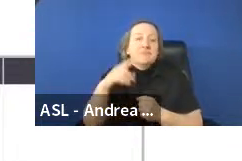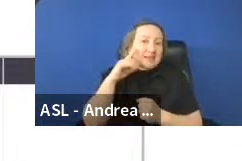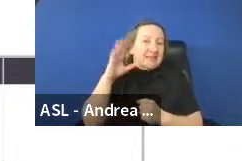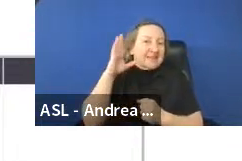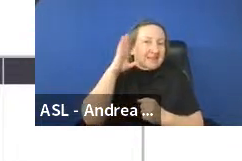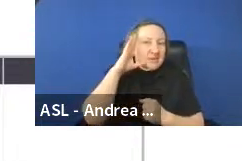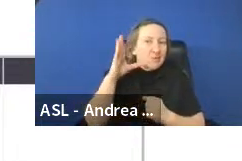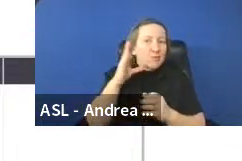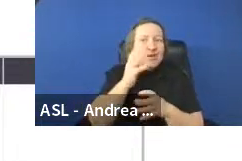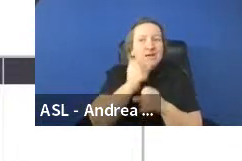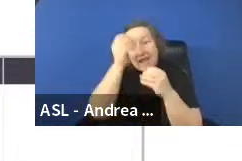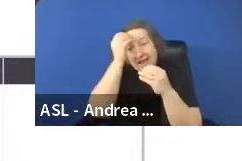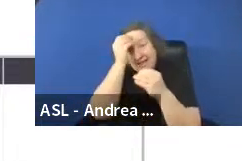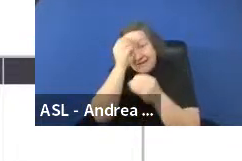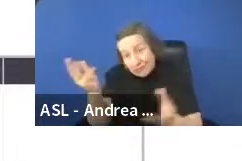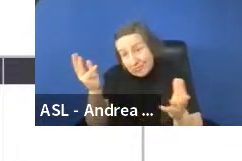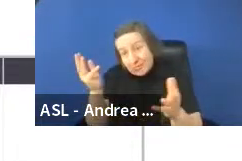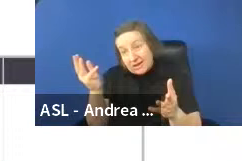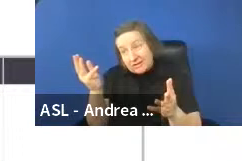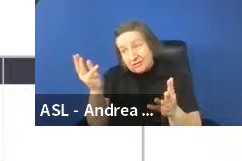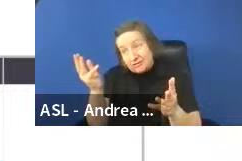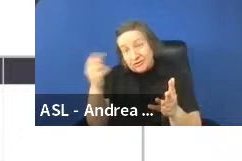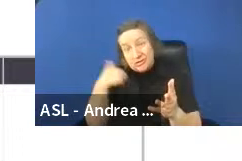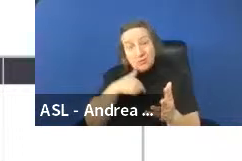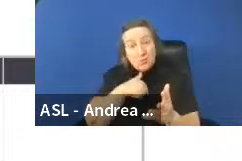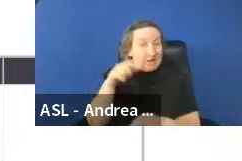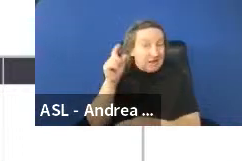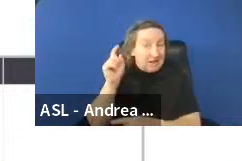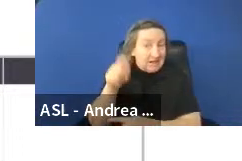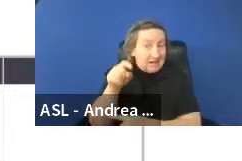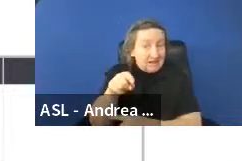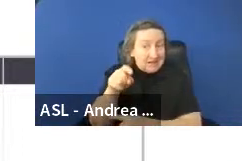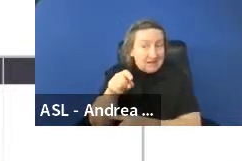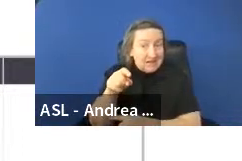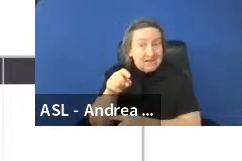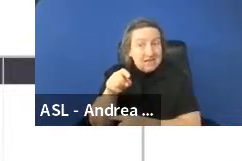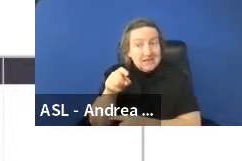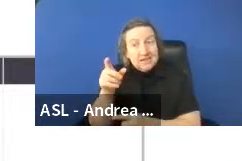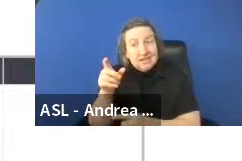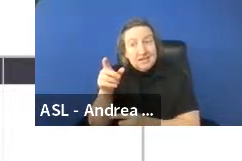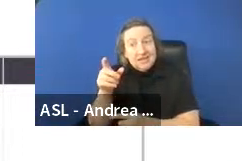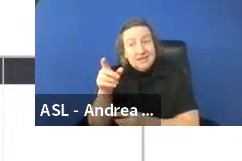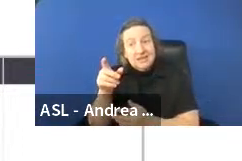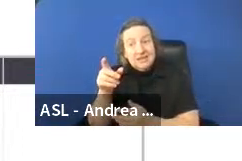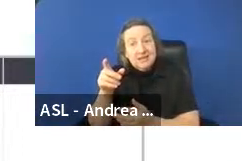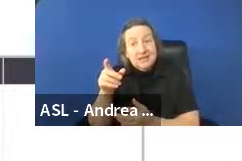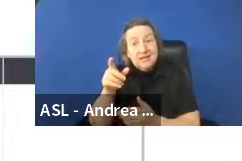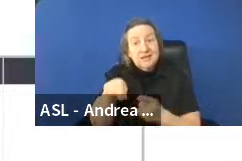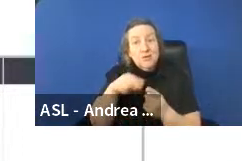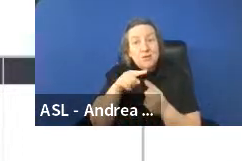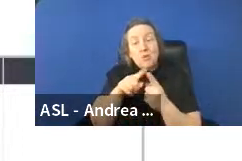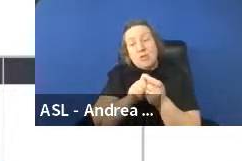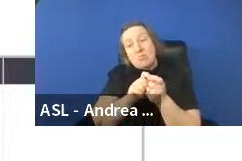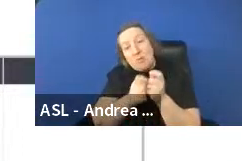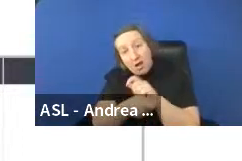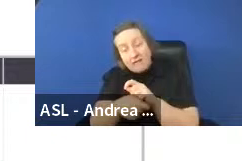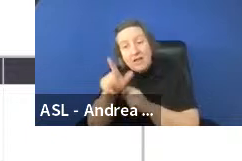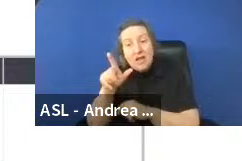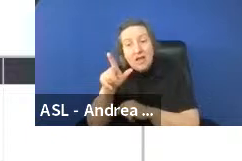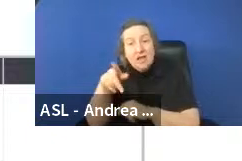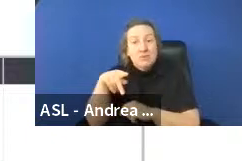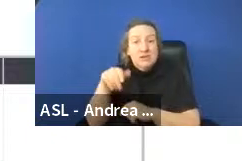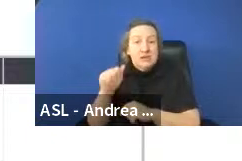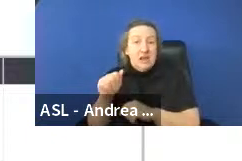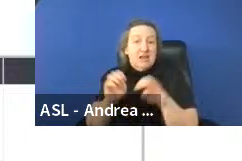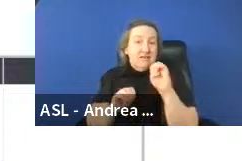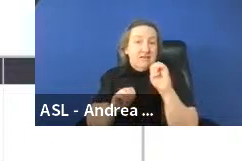the information that we need at the modified LPA evaluation